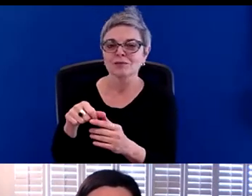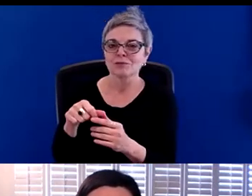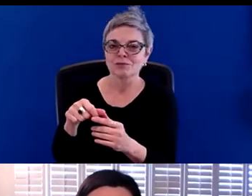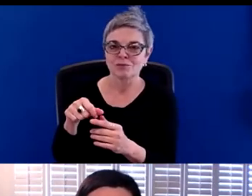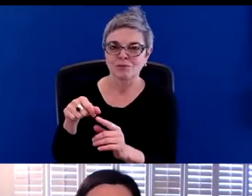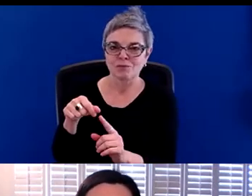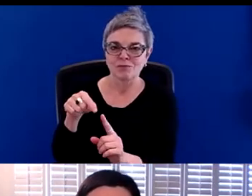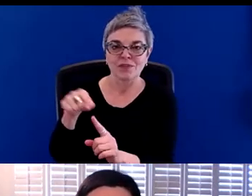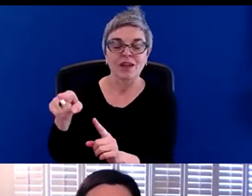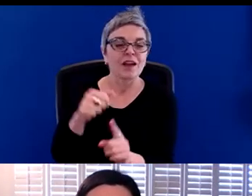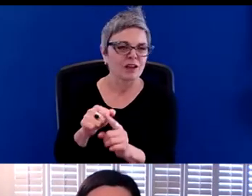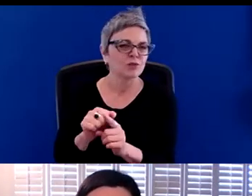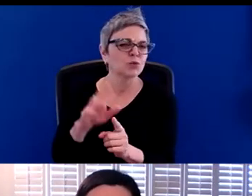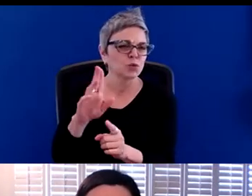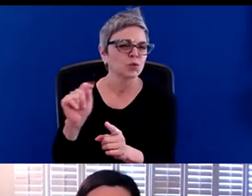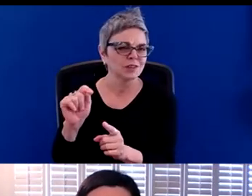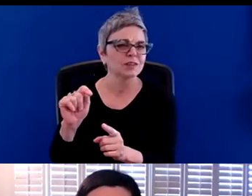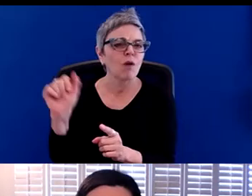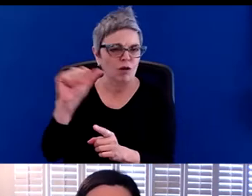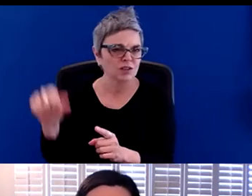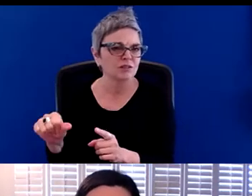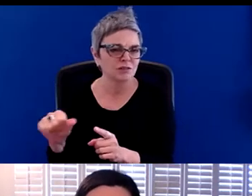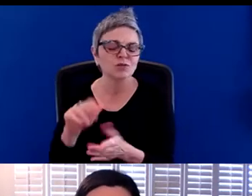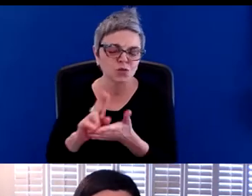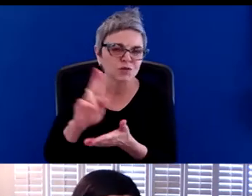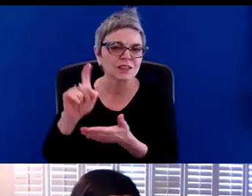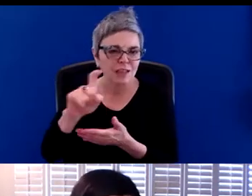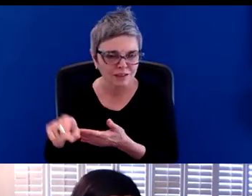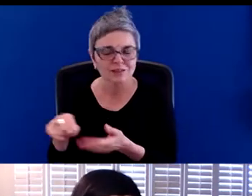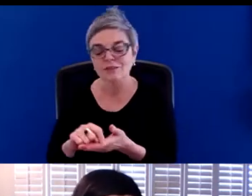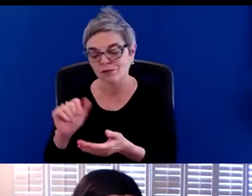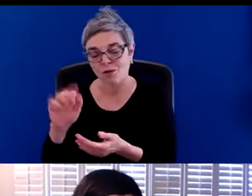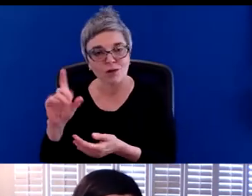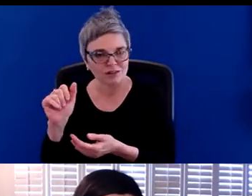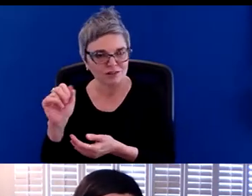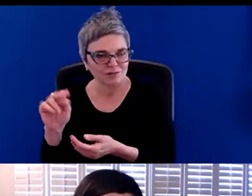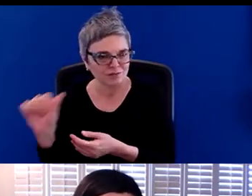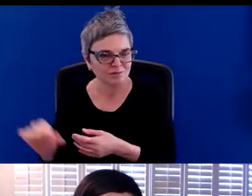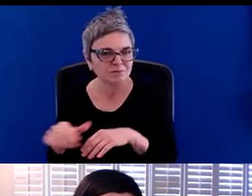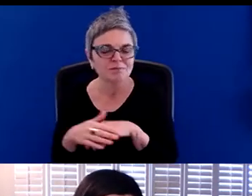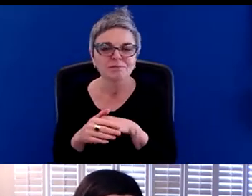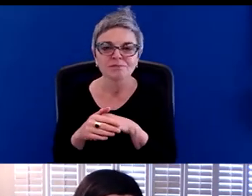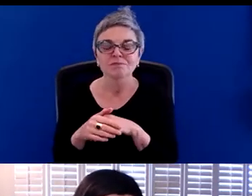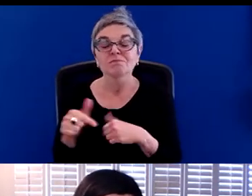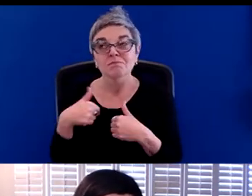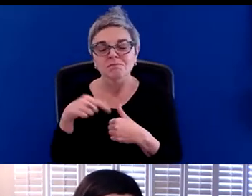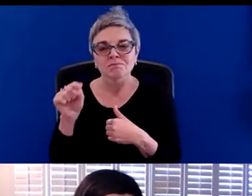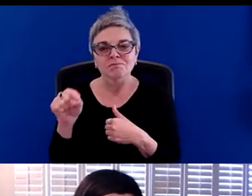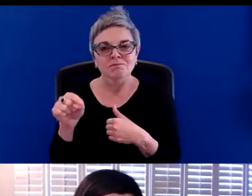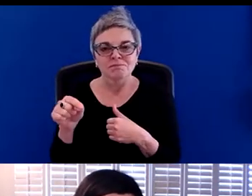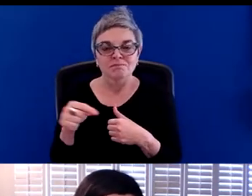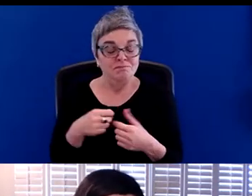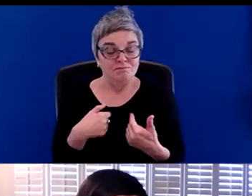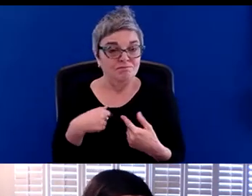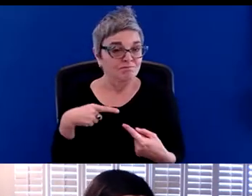UT Austin, University of Texas at Austin. And I struggled because